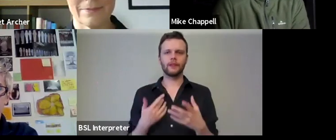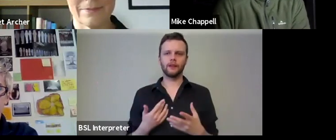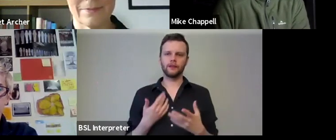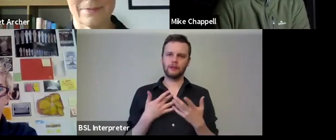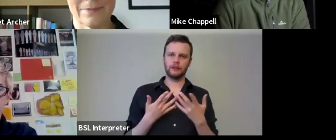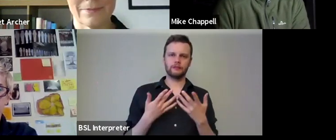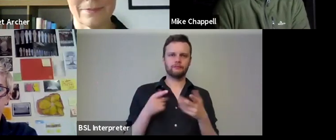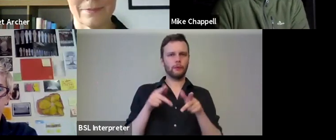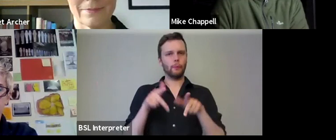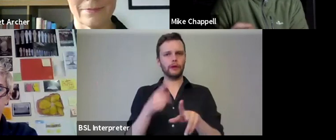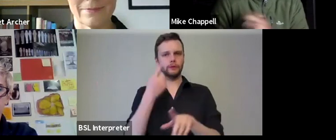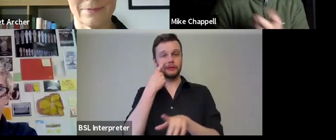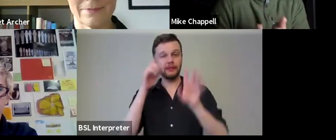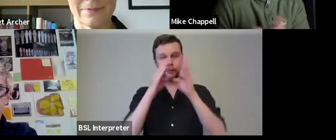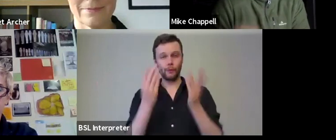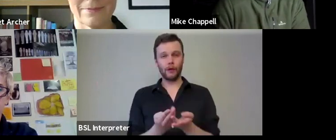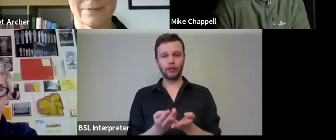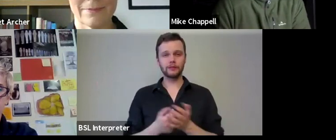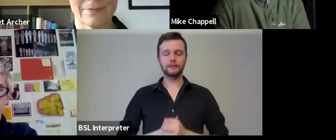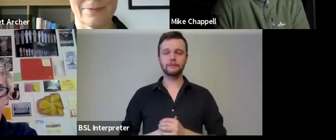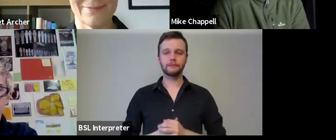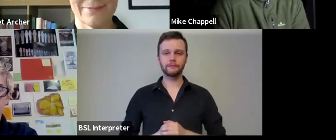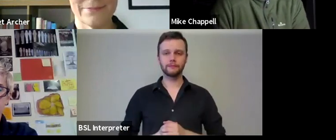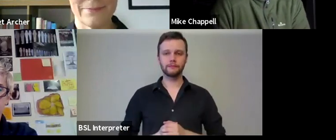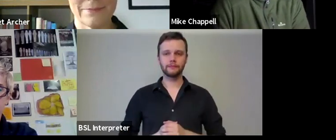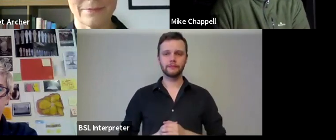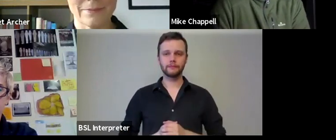way of viewing the world, and that